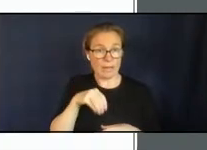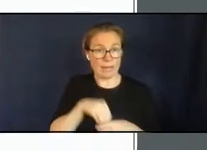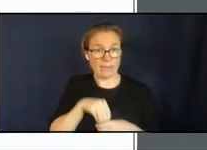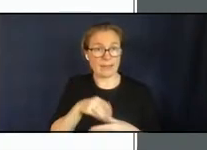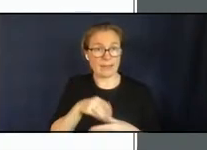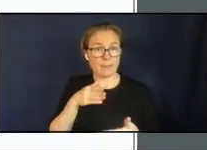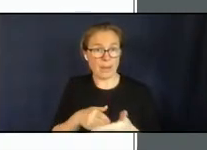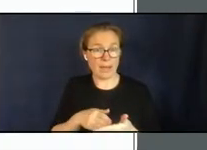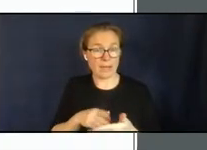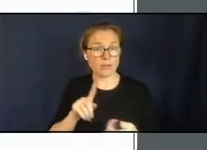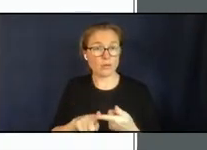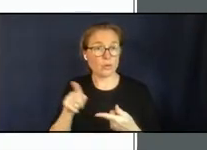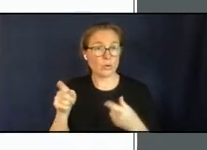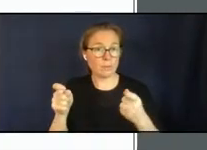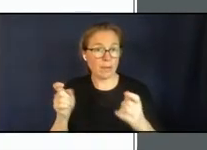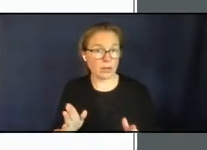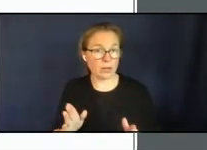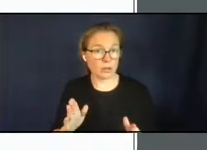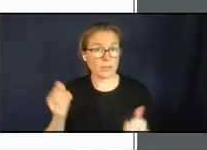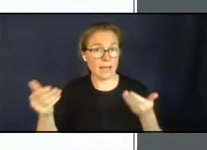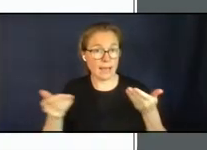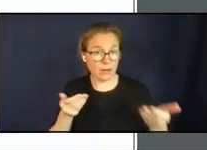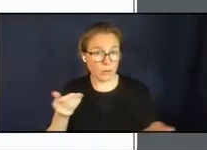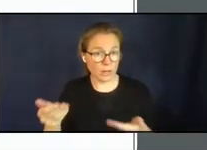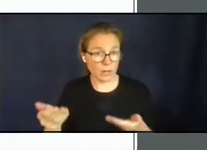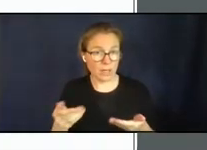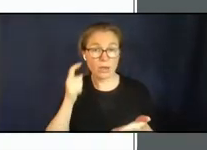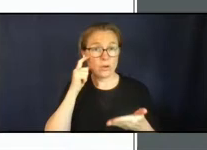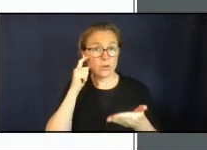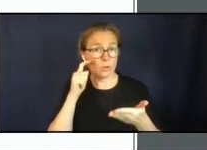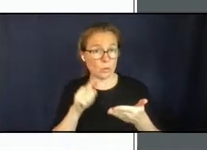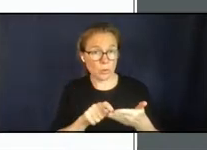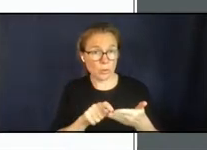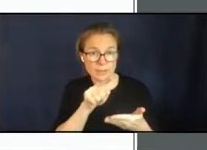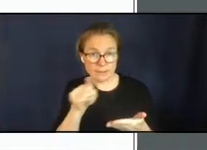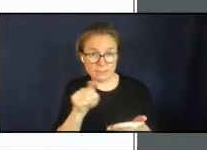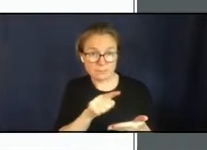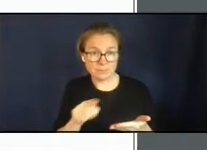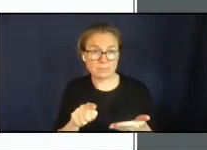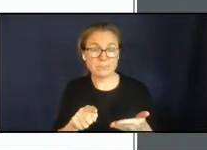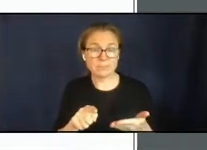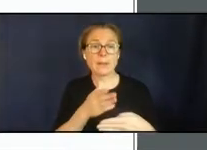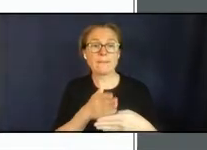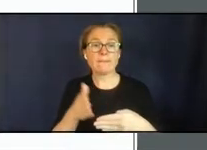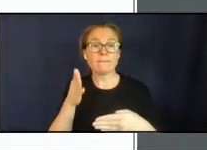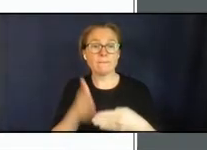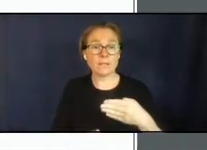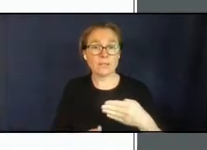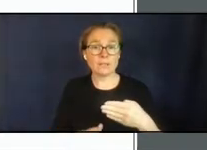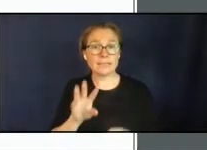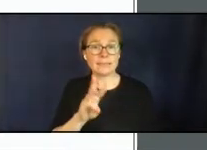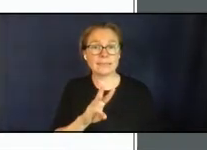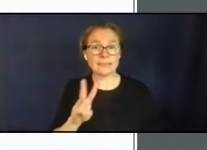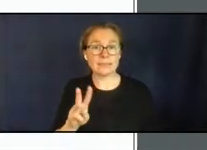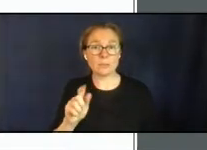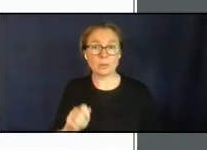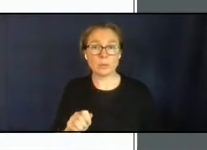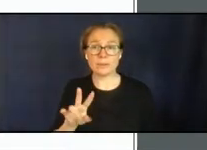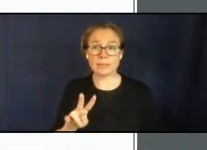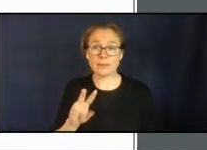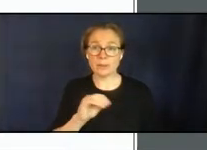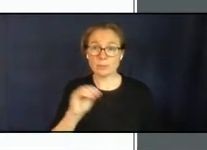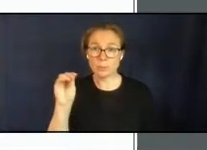training program. If you note, it states here that completed is 66.7%.